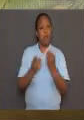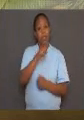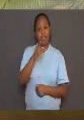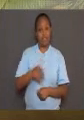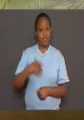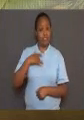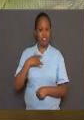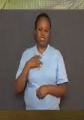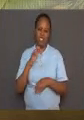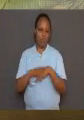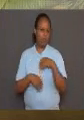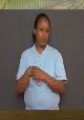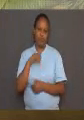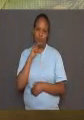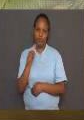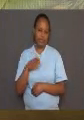feel uncomfortable.